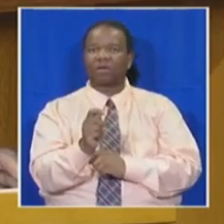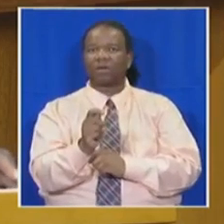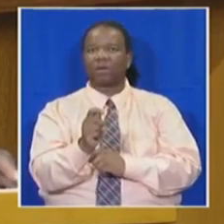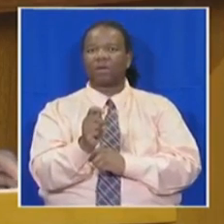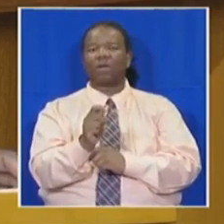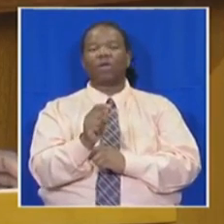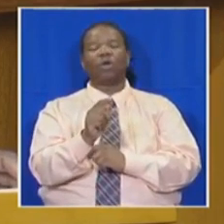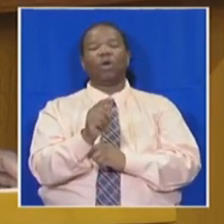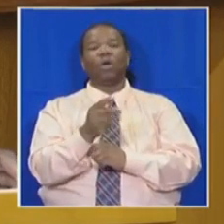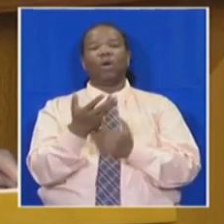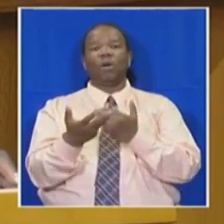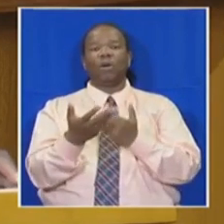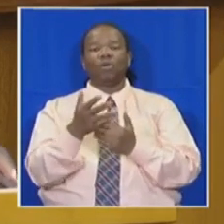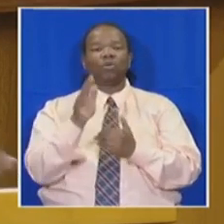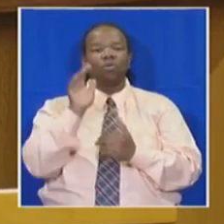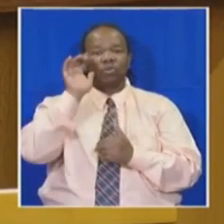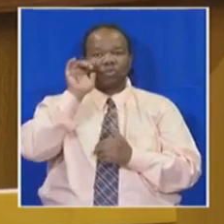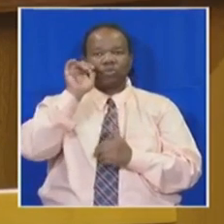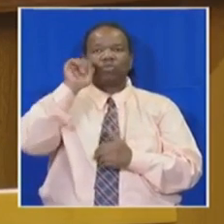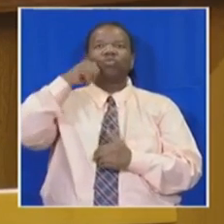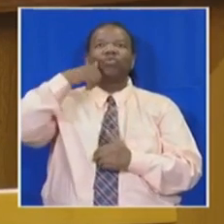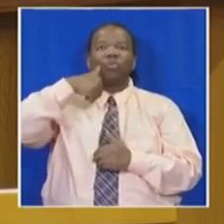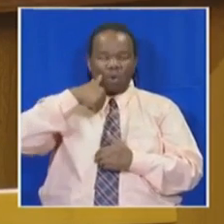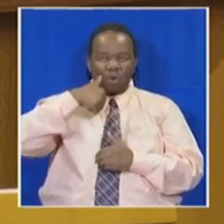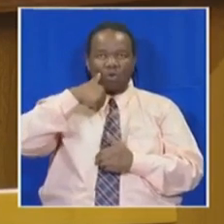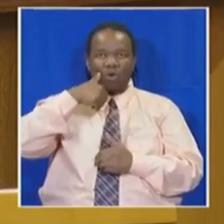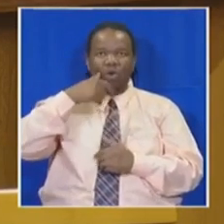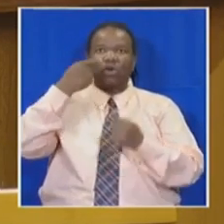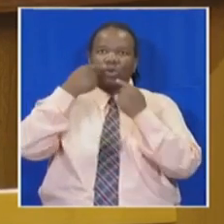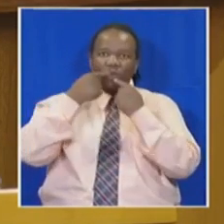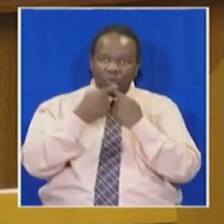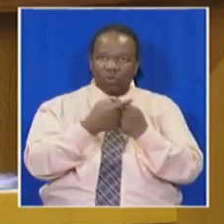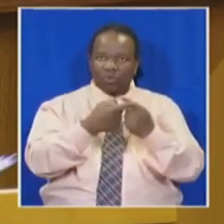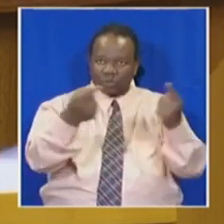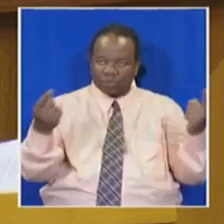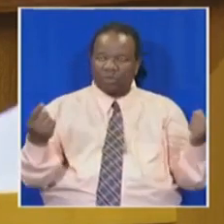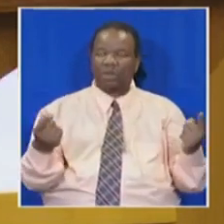announcements tomorrow when you deliver your speech. Thank you so much.